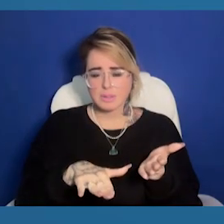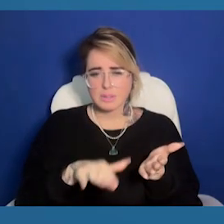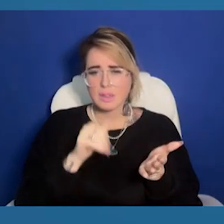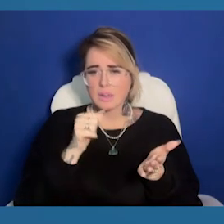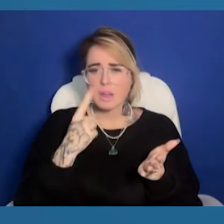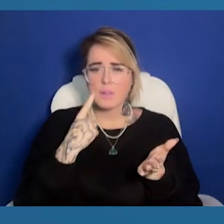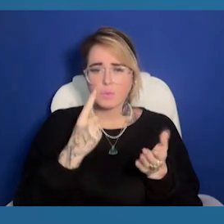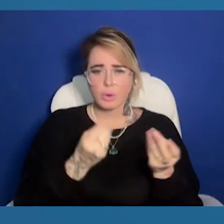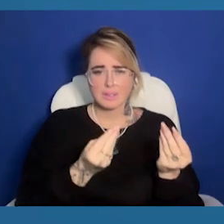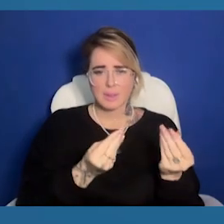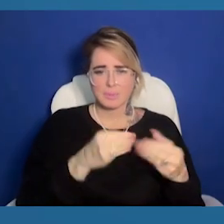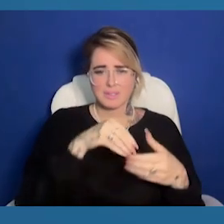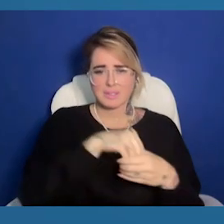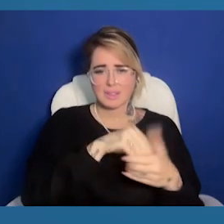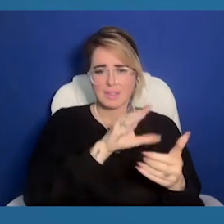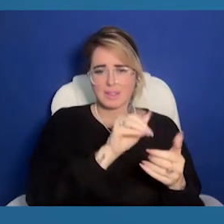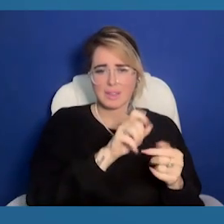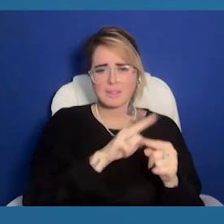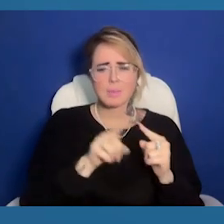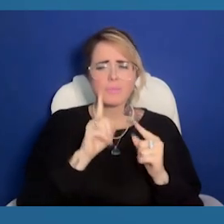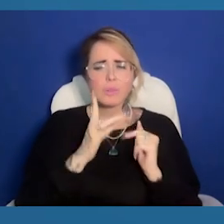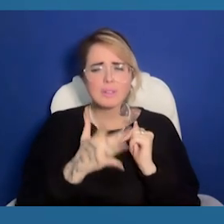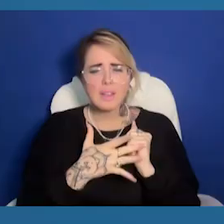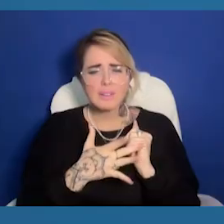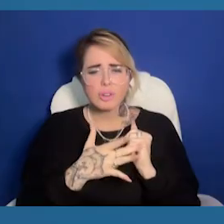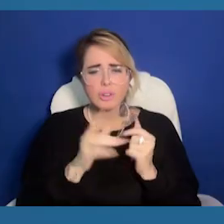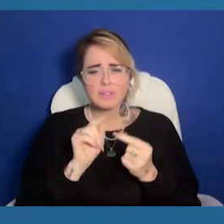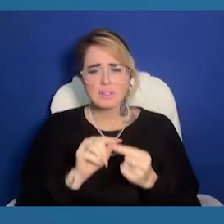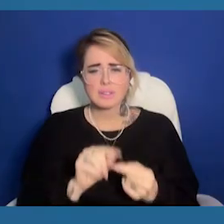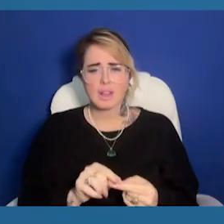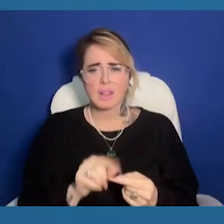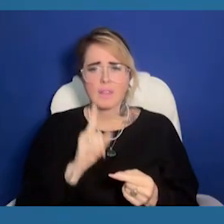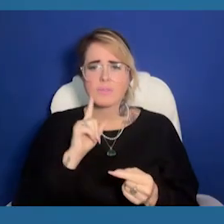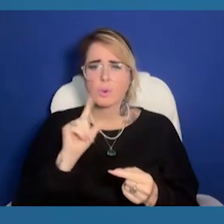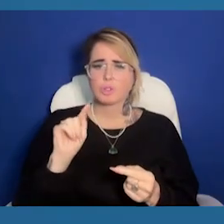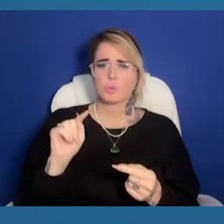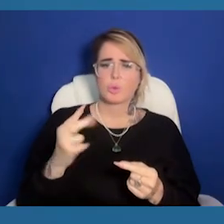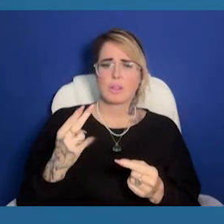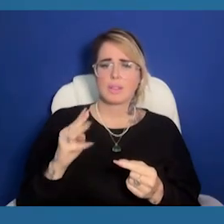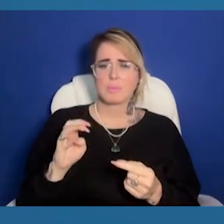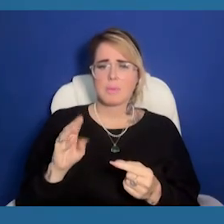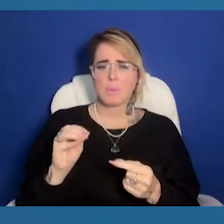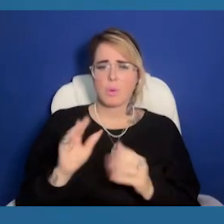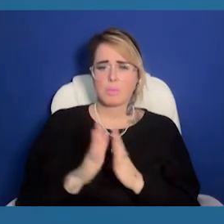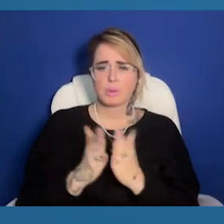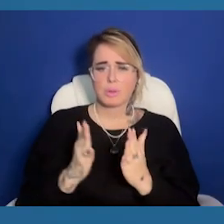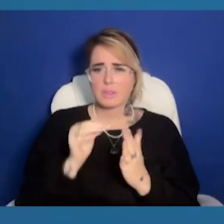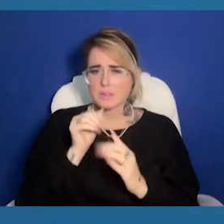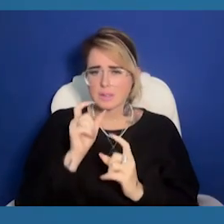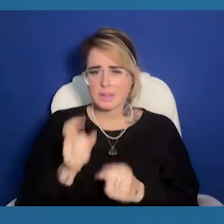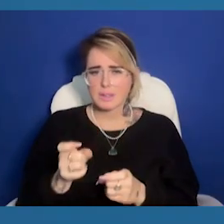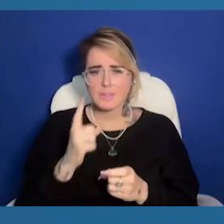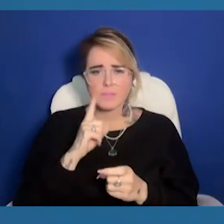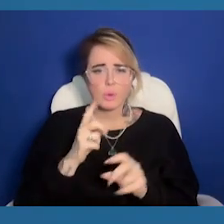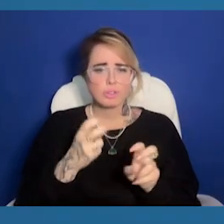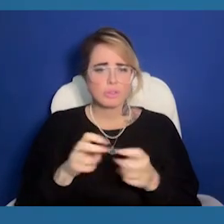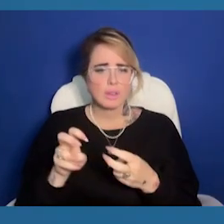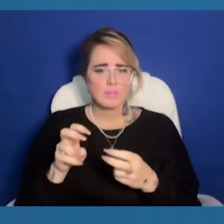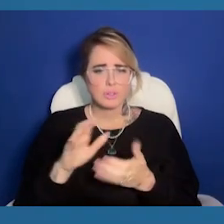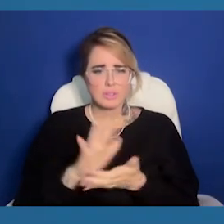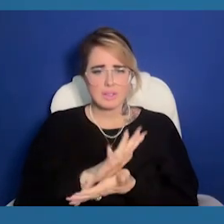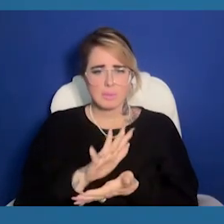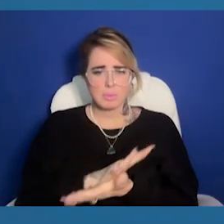of the case, but for technical details, for that 20th memo book that wasn't given over, for that transfer slip of a prison